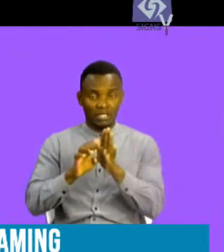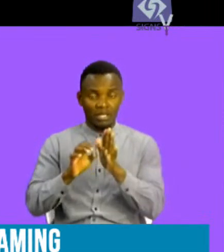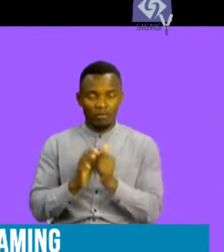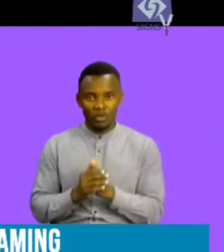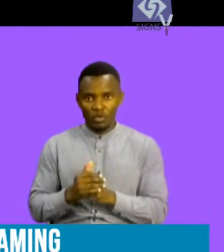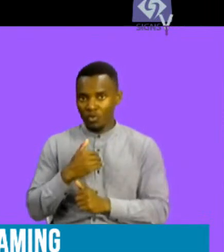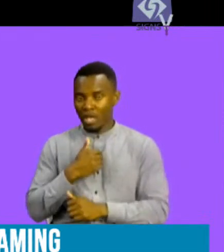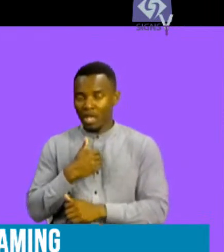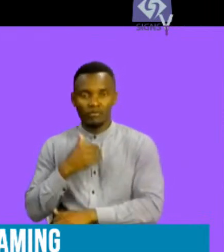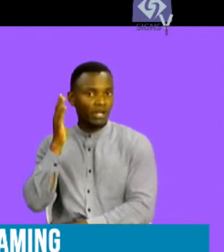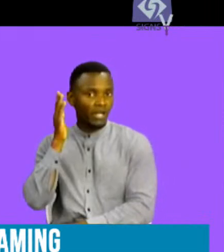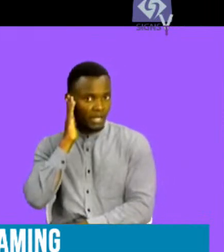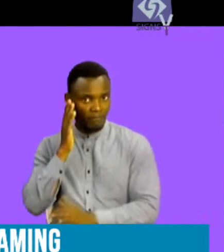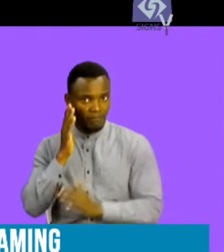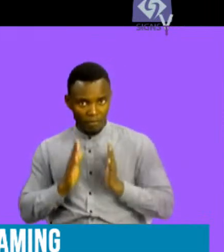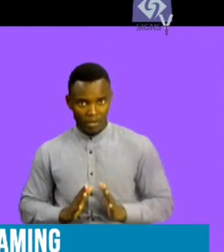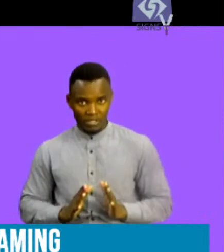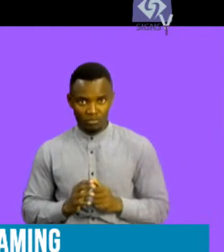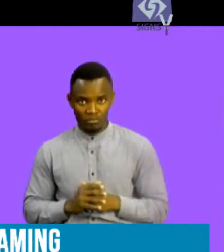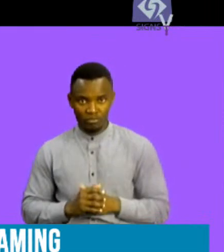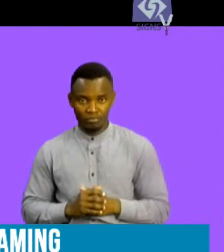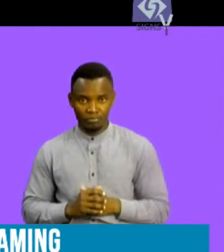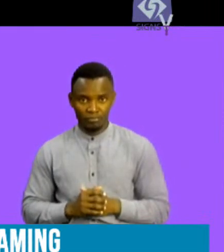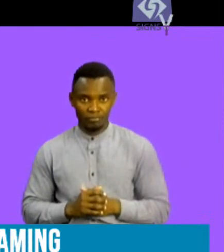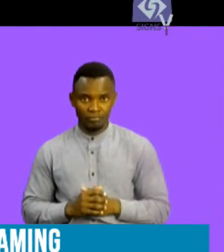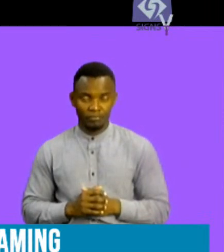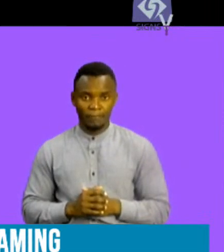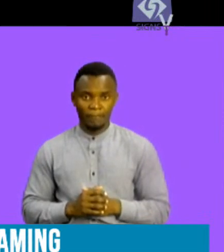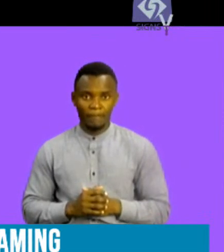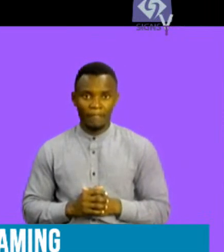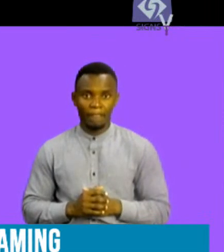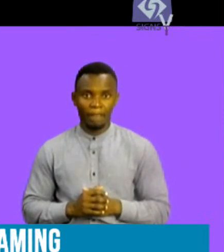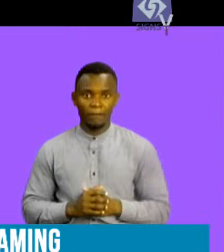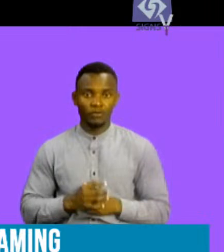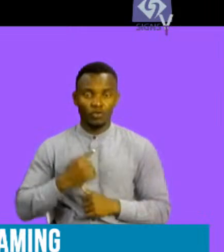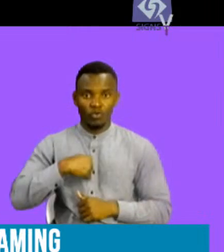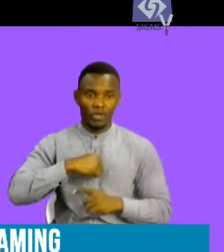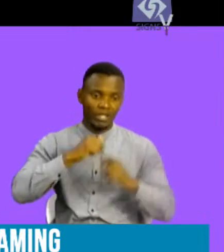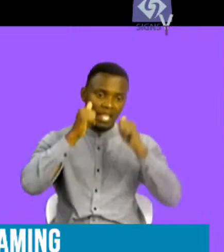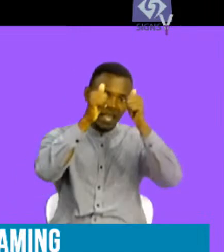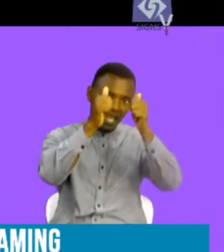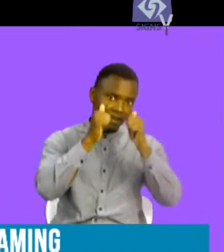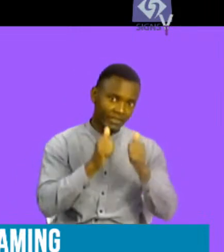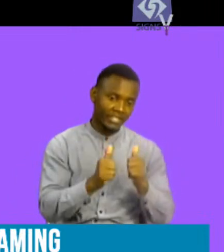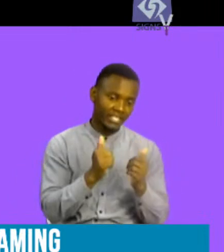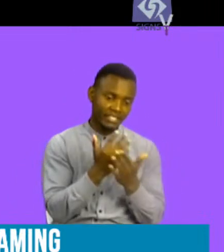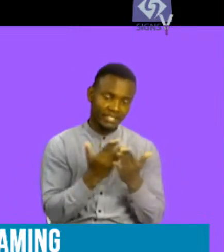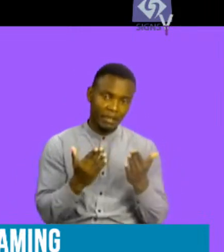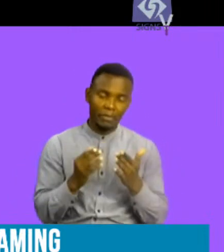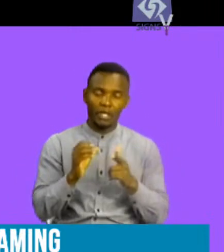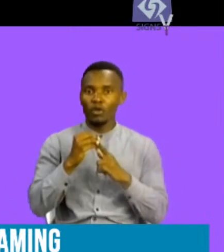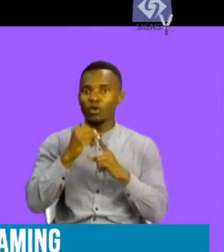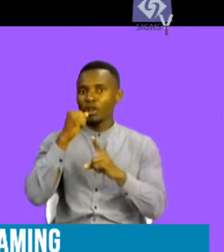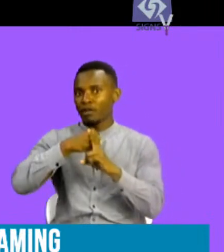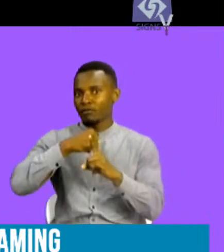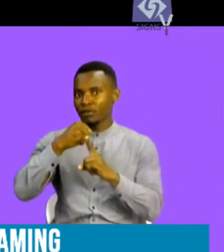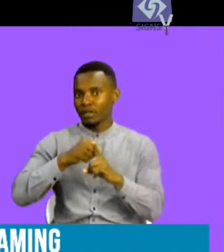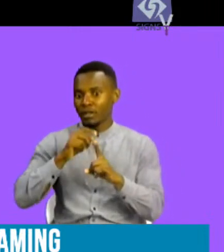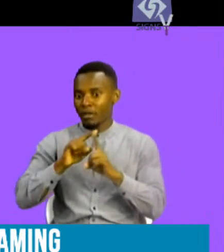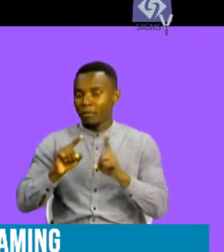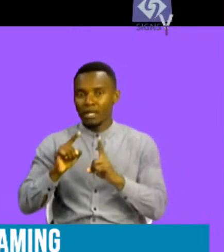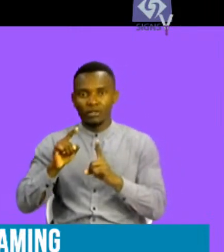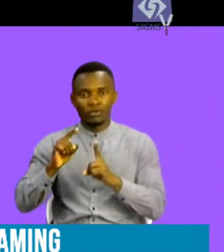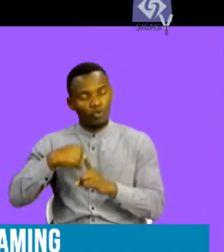impairment. Okay, we move on advertising something or advocating something, but that person is just